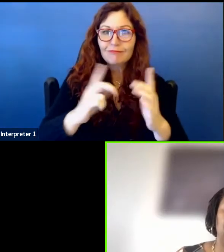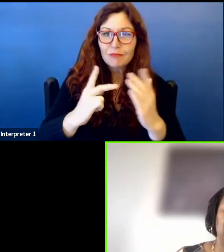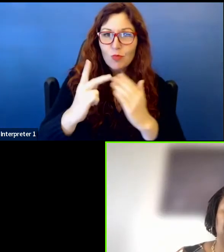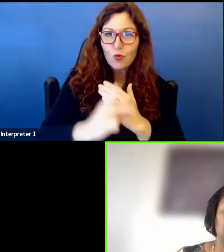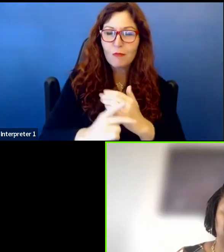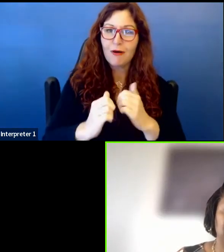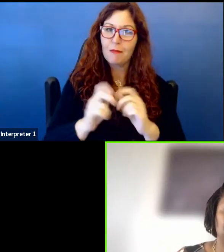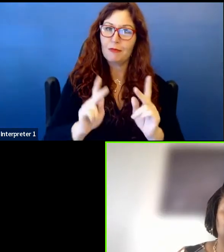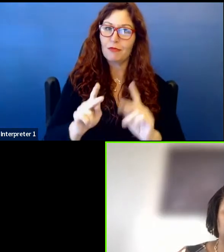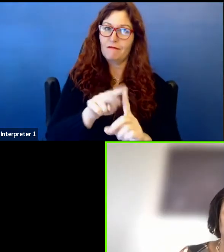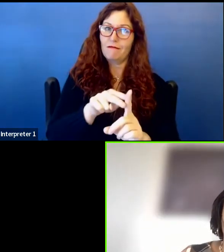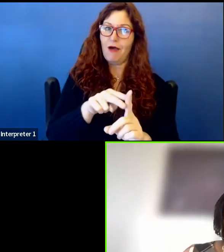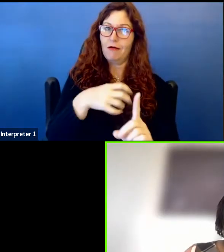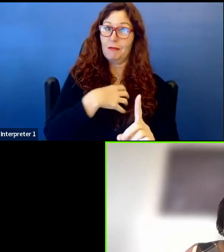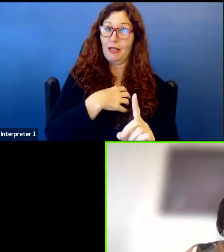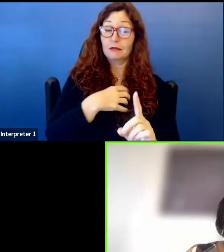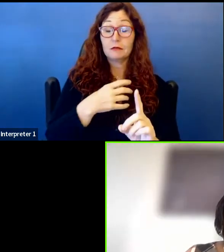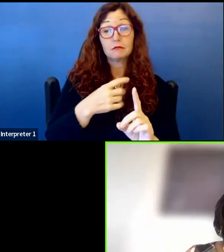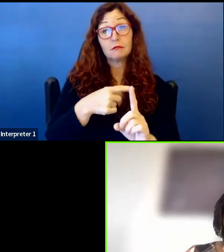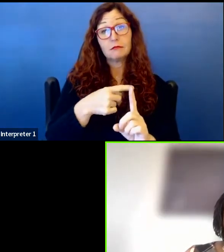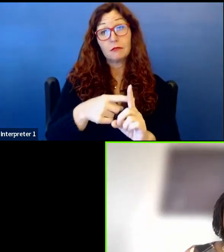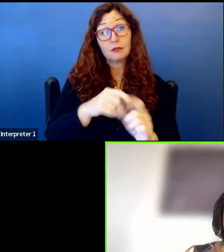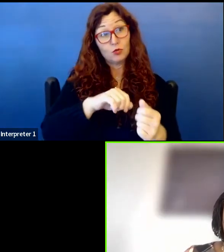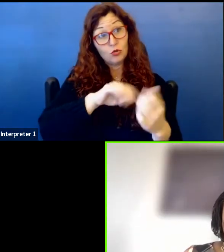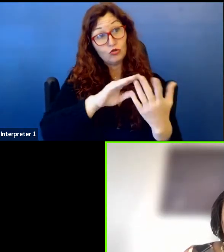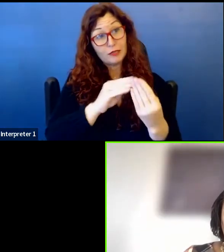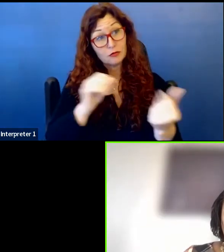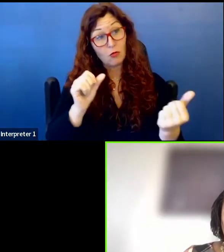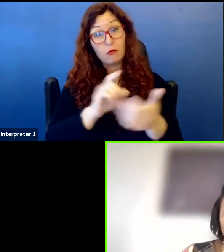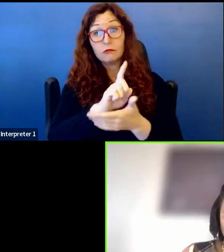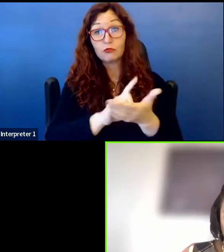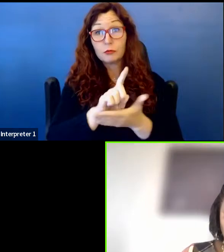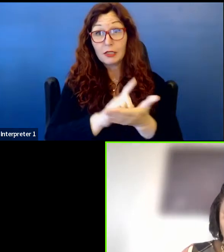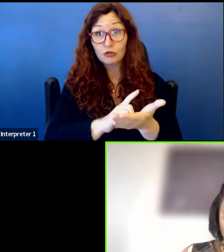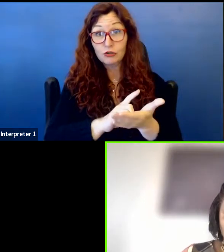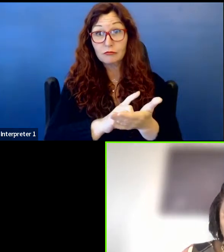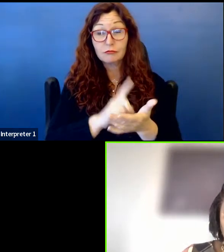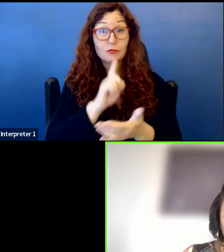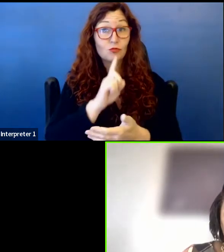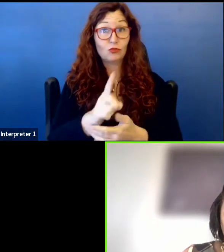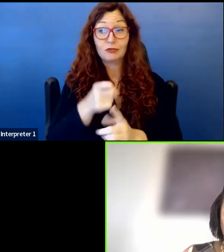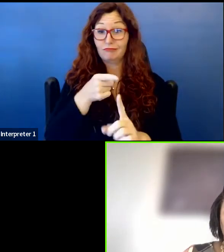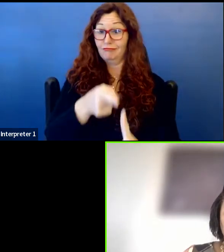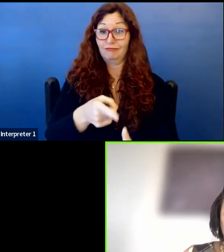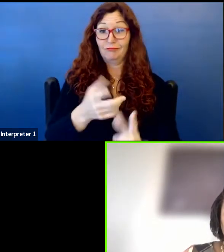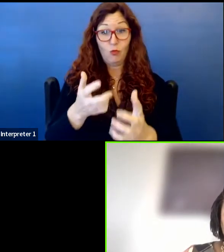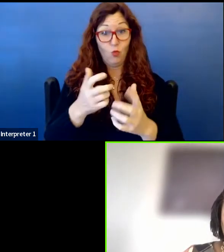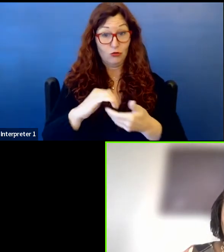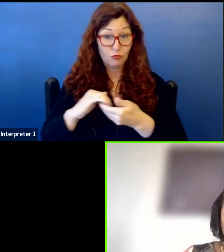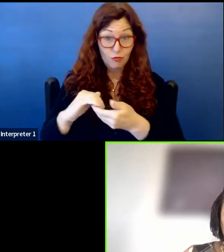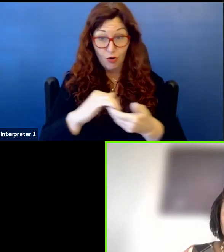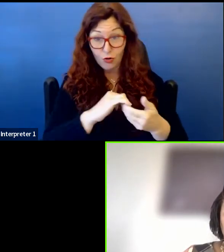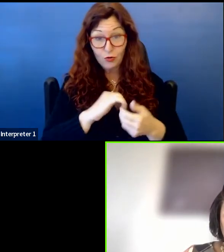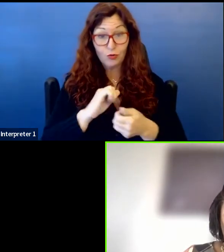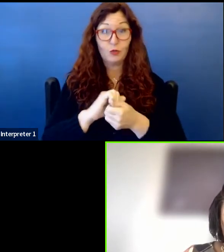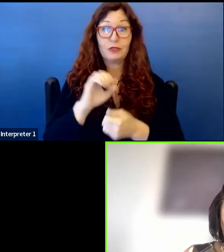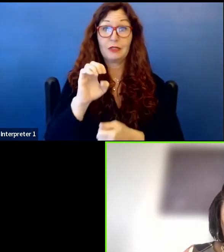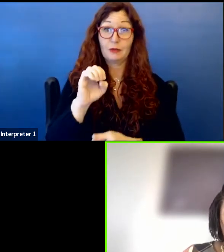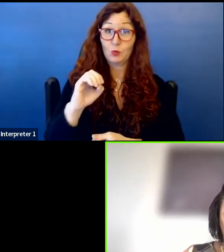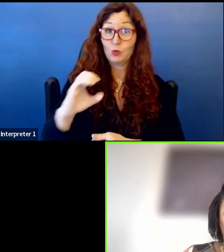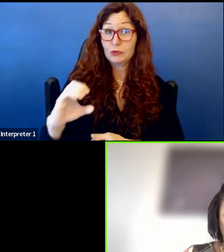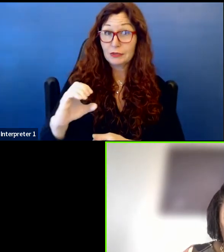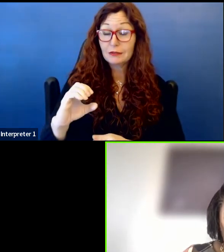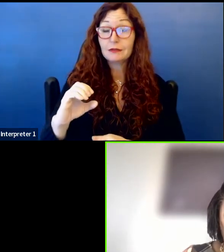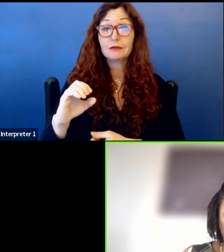also address discrimination and so that's where we are really looking to partner with eeoc so that we can also um be a part